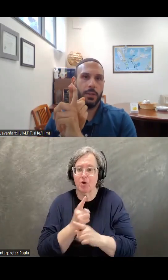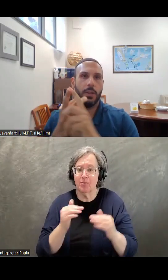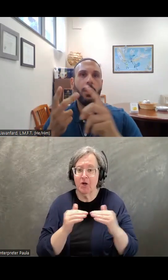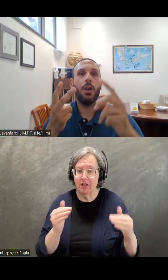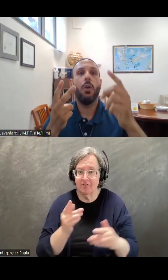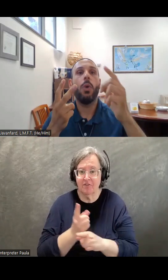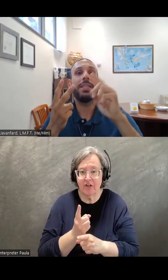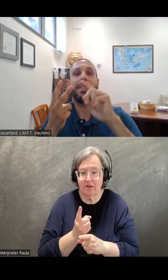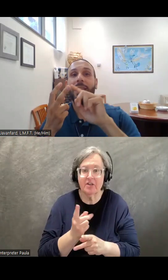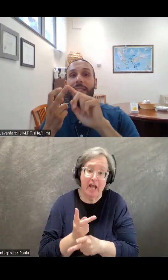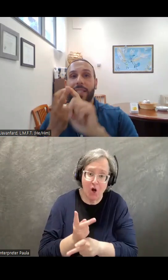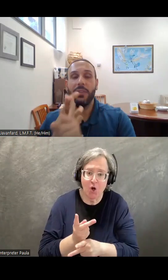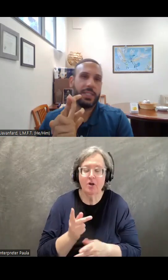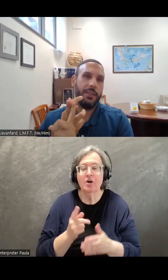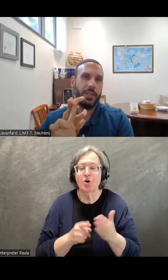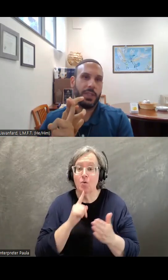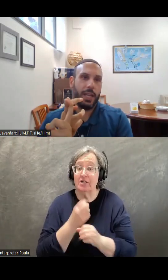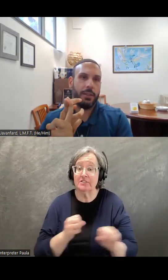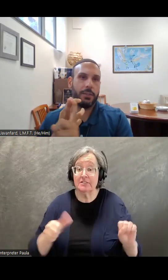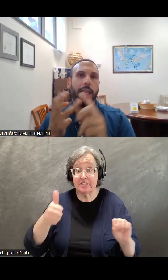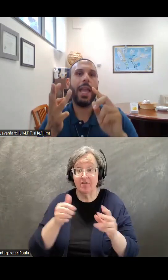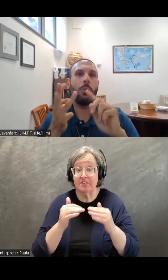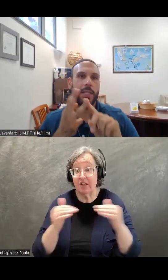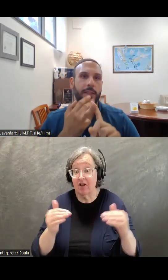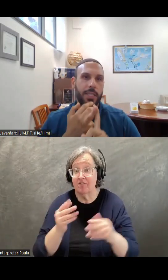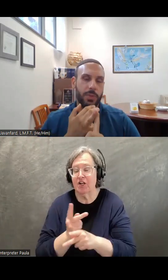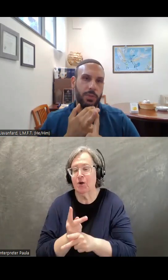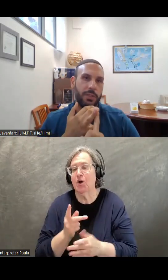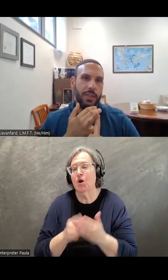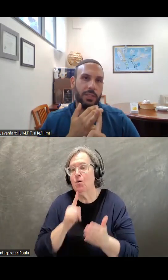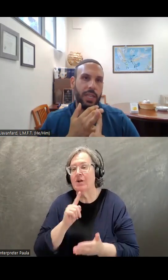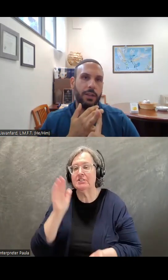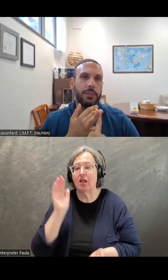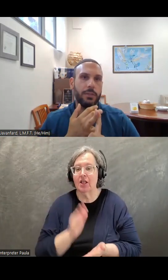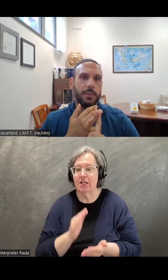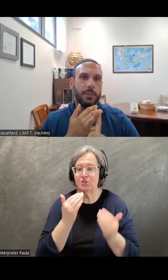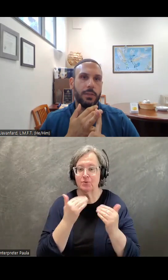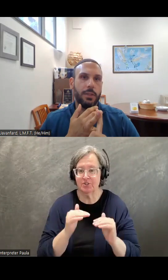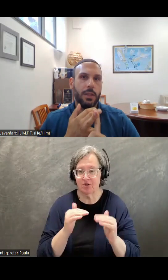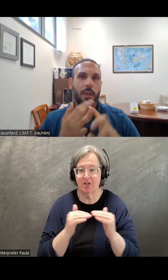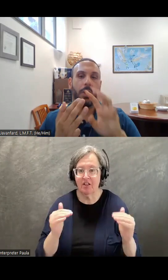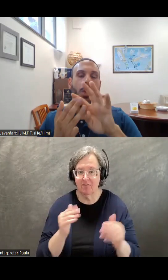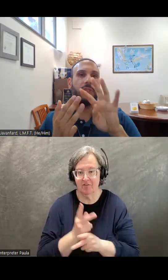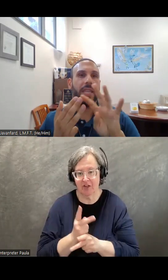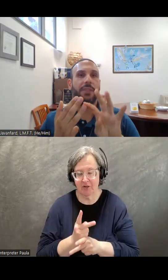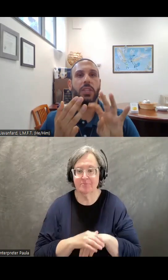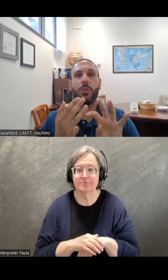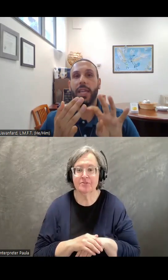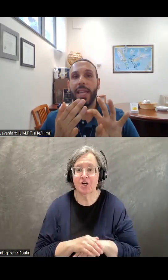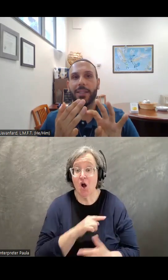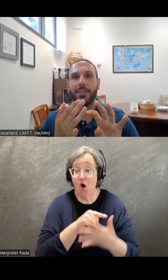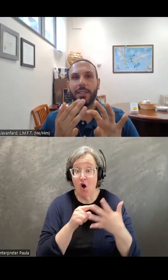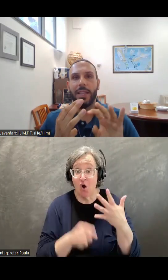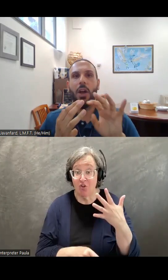care, what is the safest level of care, and what is the least restrictive level of care. But all of those have to